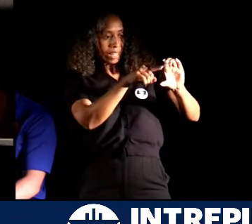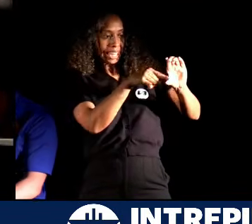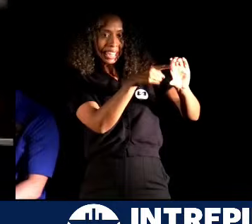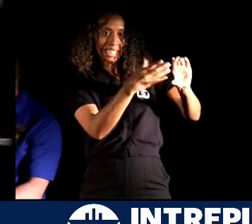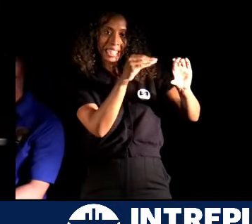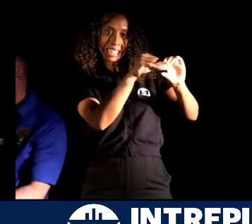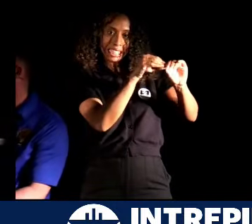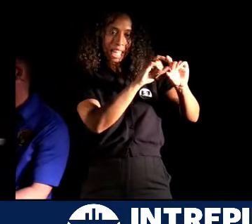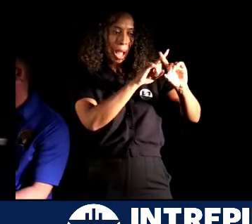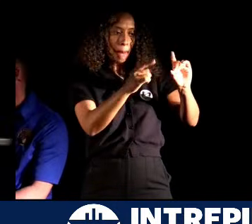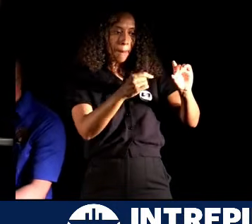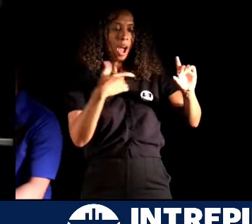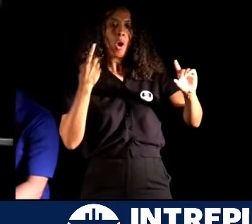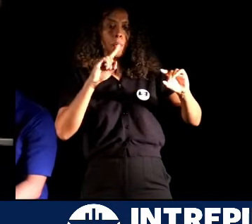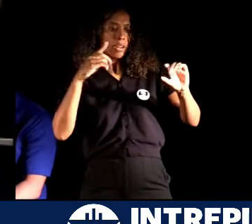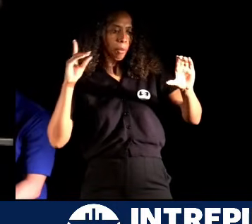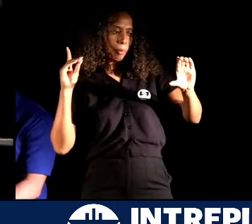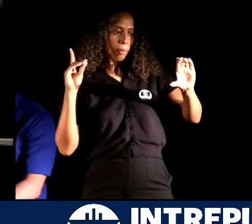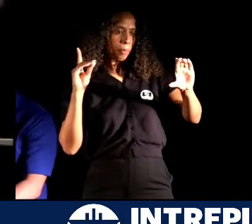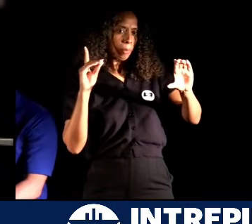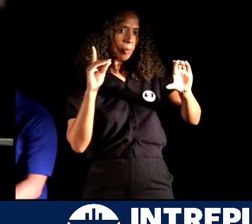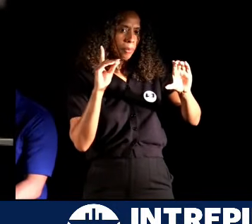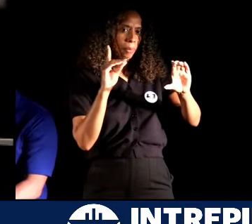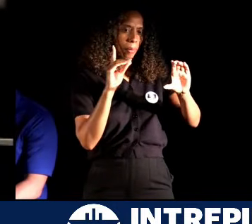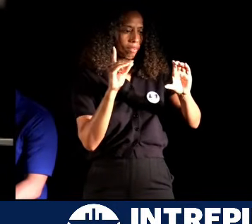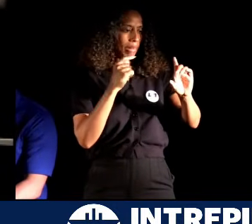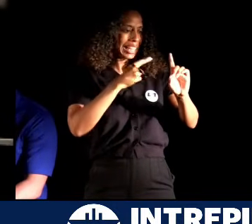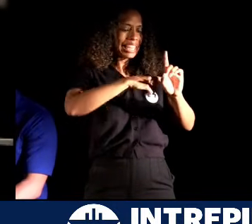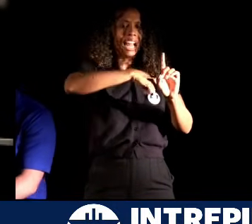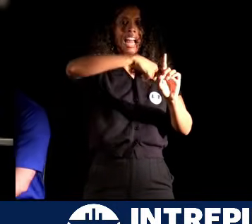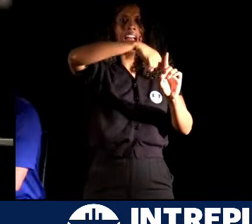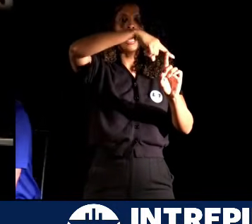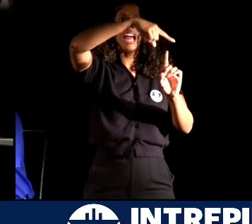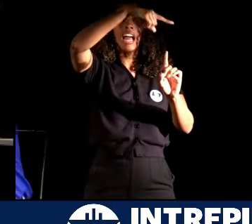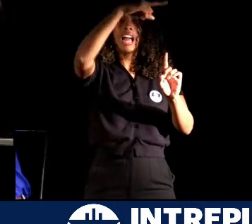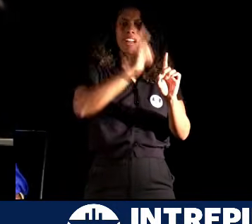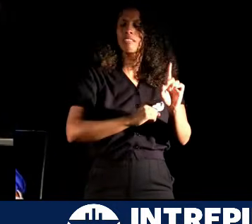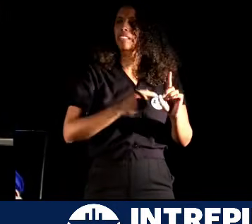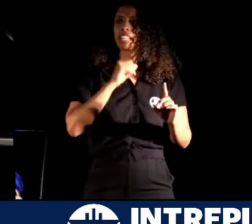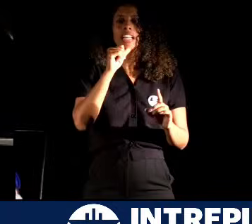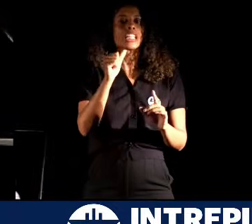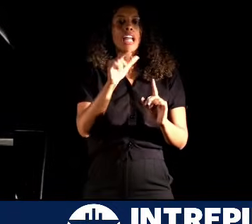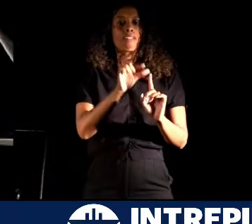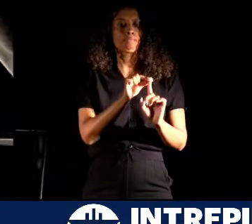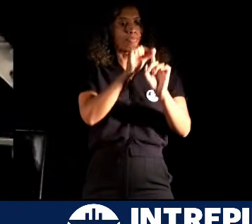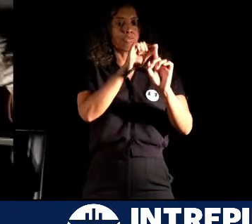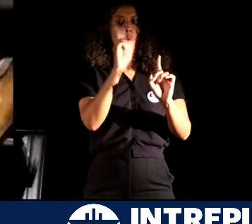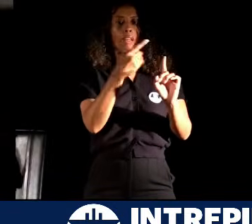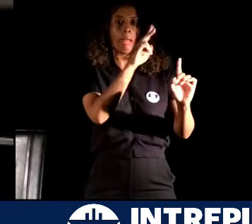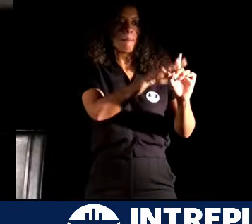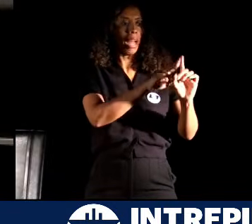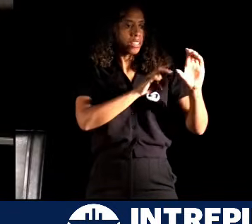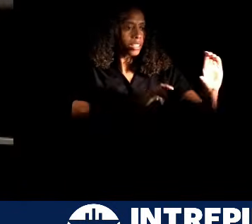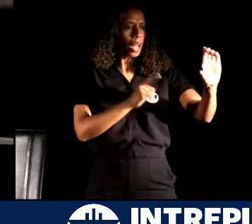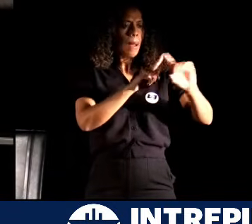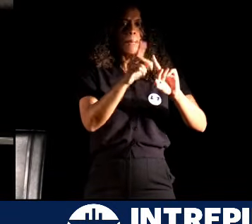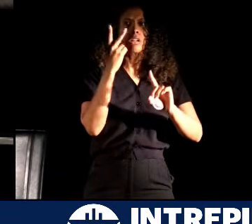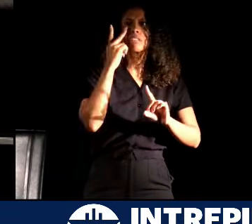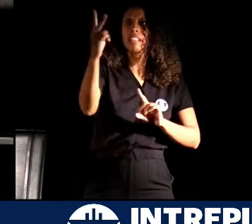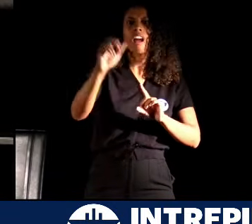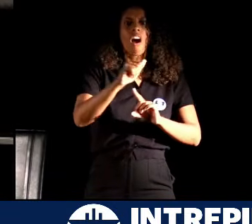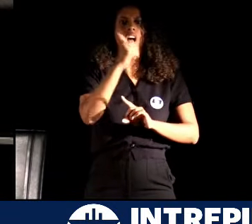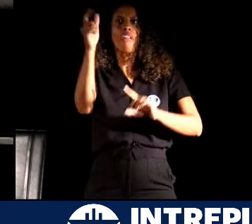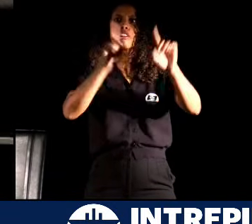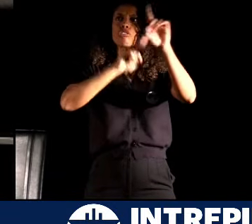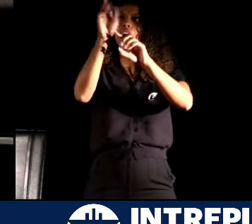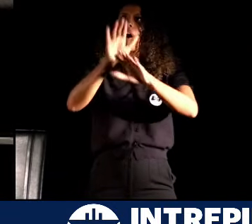but when you move up, it gets hotter. And that's really a big mystery. And as I said, this is not unique to the sun. It's also, you see it in billions and billions